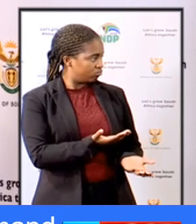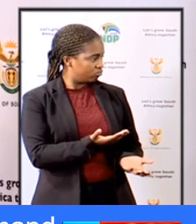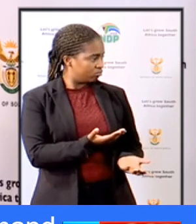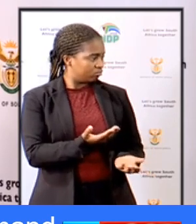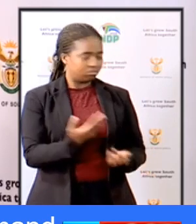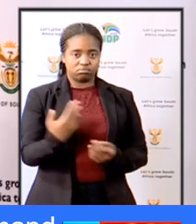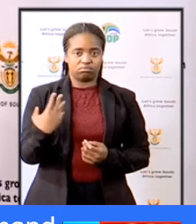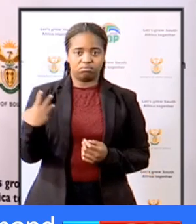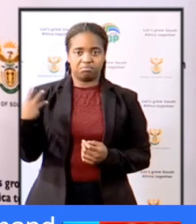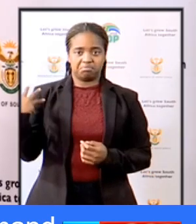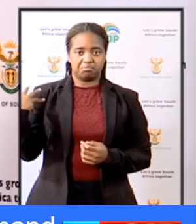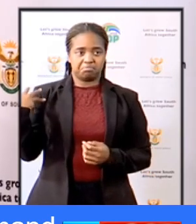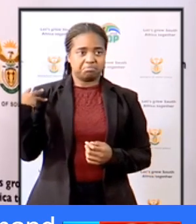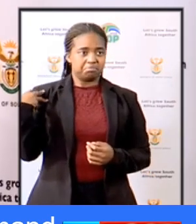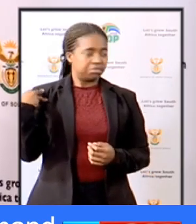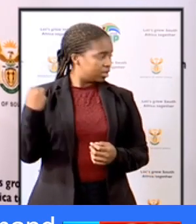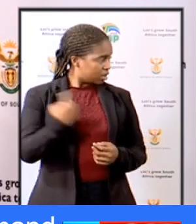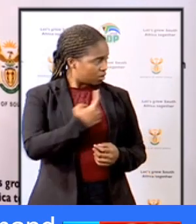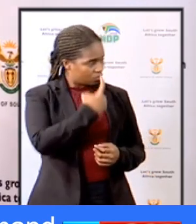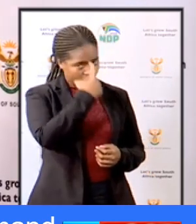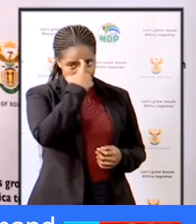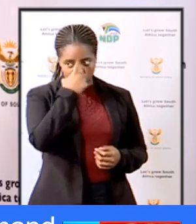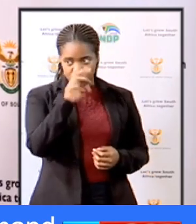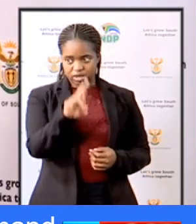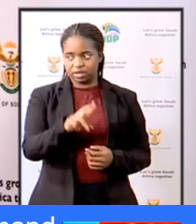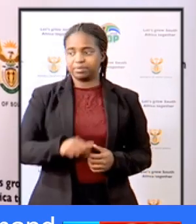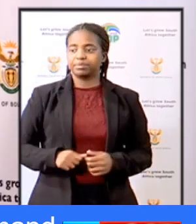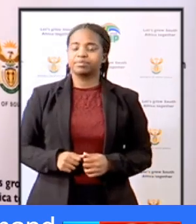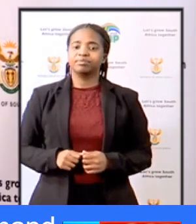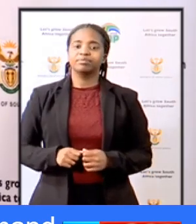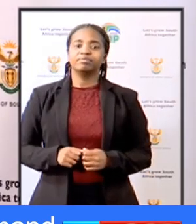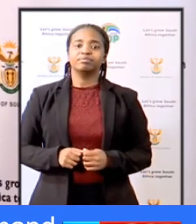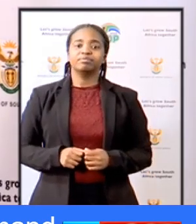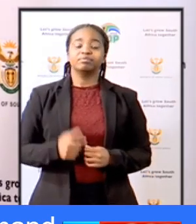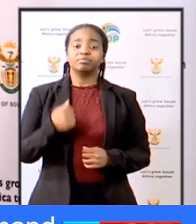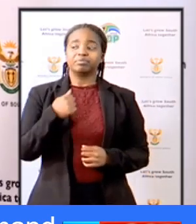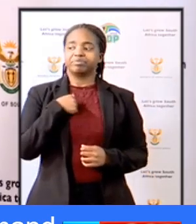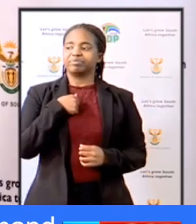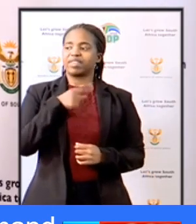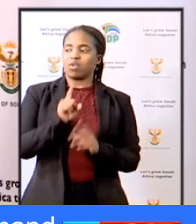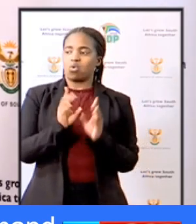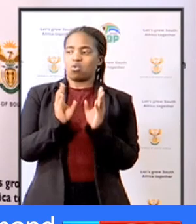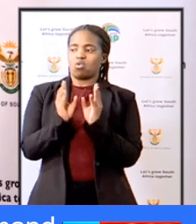Minister Damula? I will answer the one of gatherings.